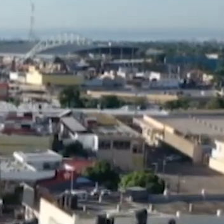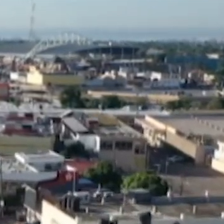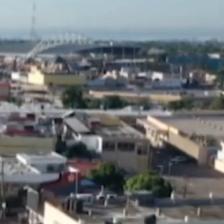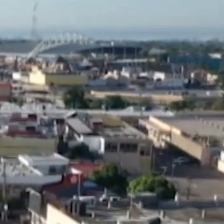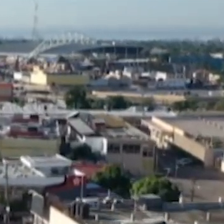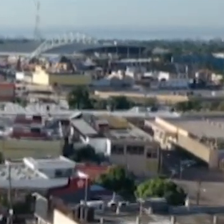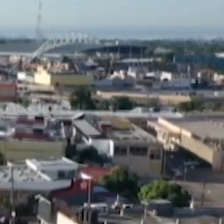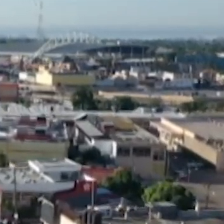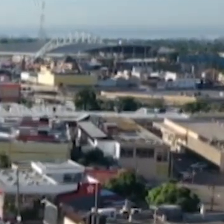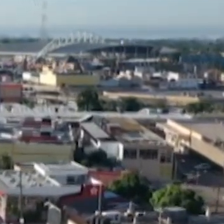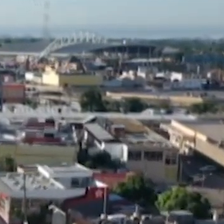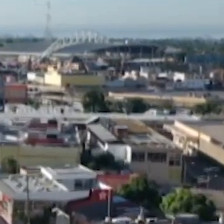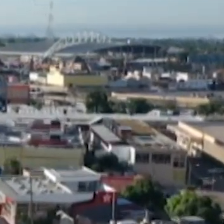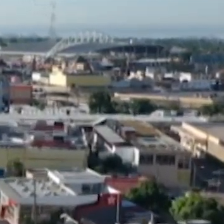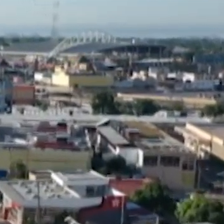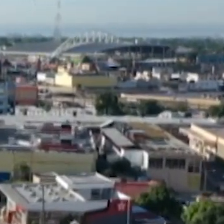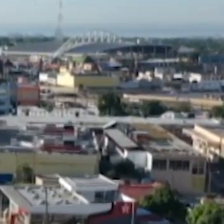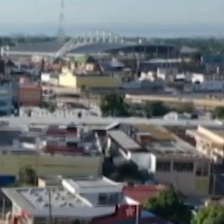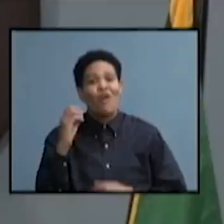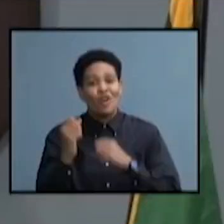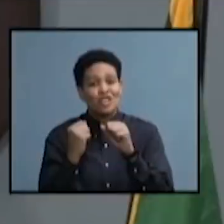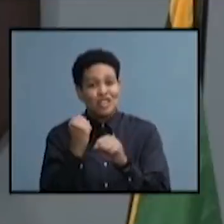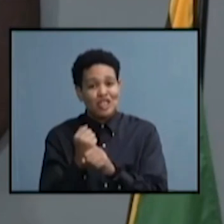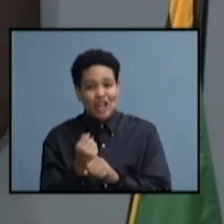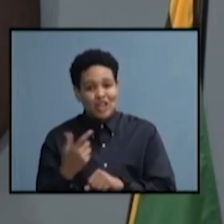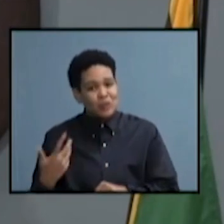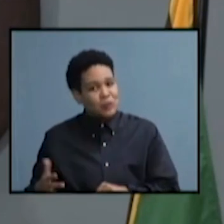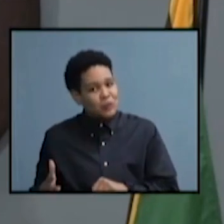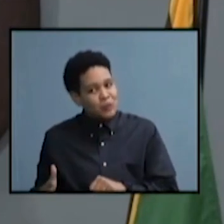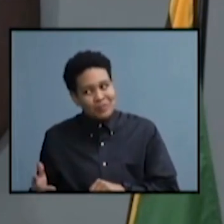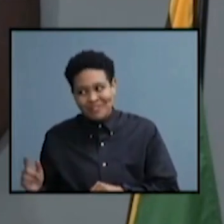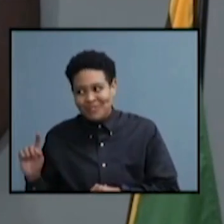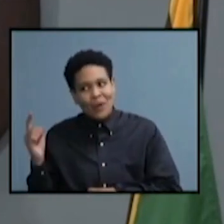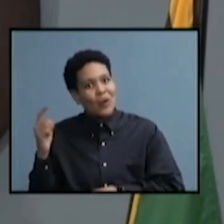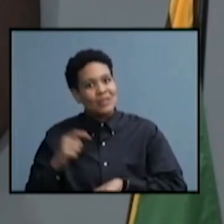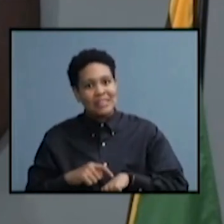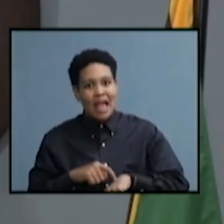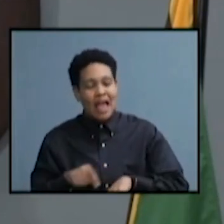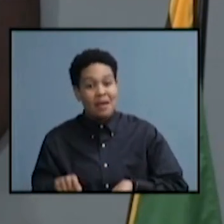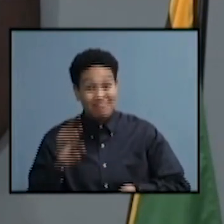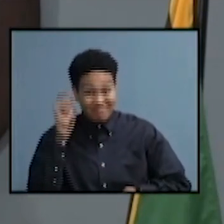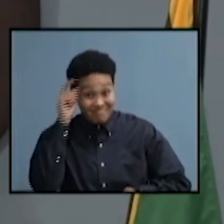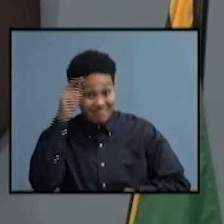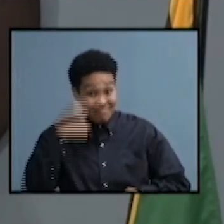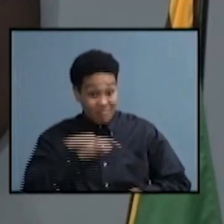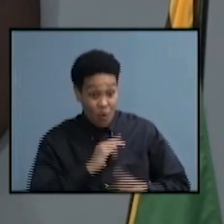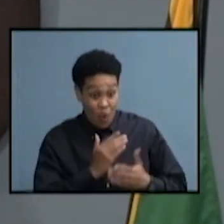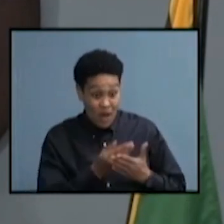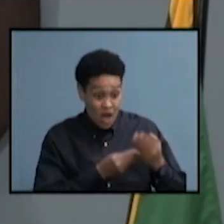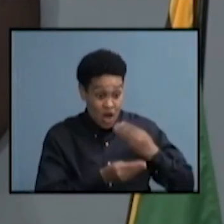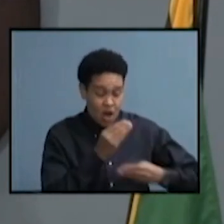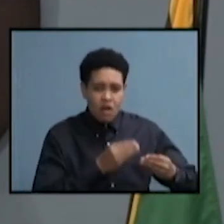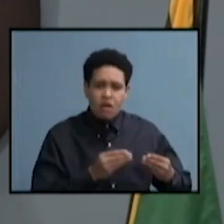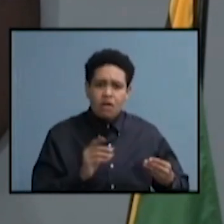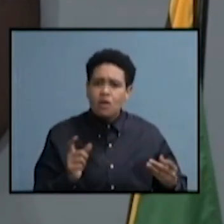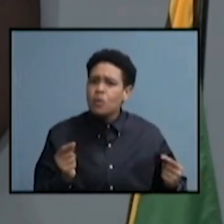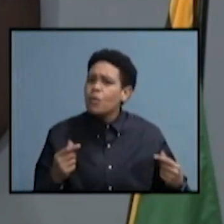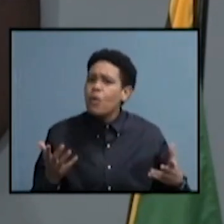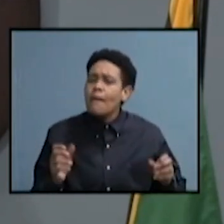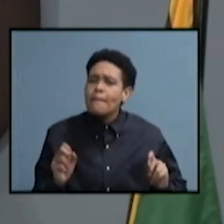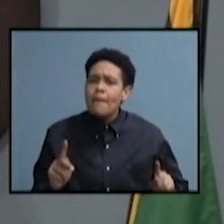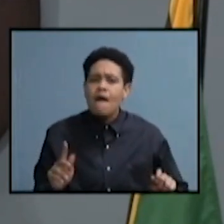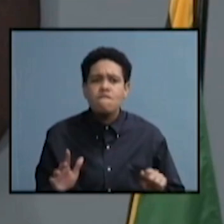quarter sent shockwaves throughout the country. It is therefore an imperative that we get our economy back to